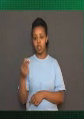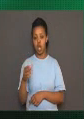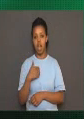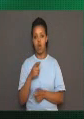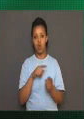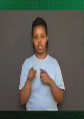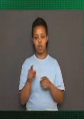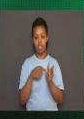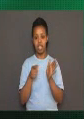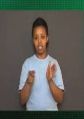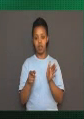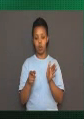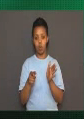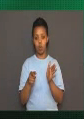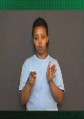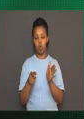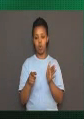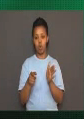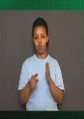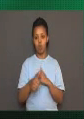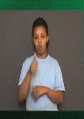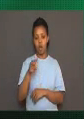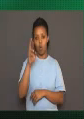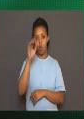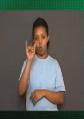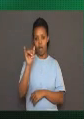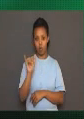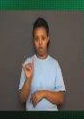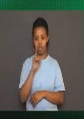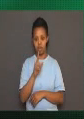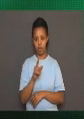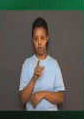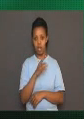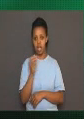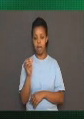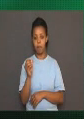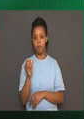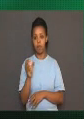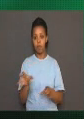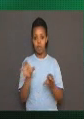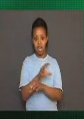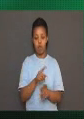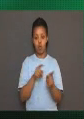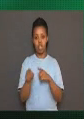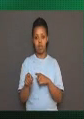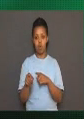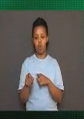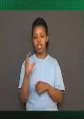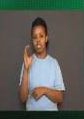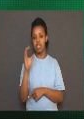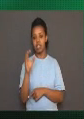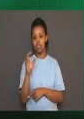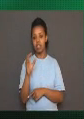seeds, expressed as capital YY, are crossed with wrinkled